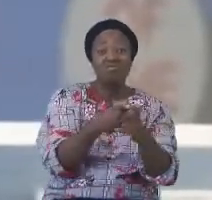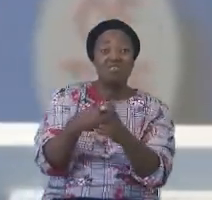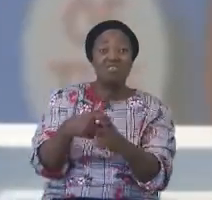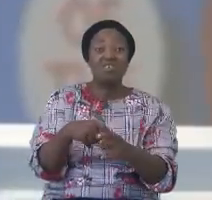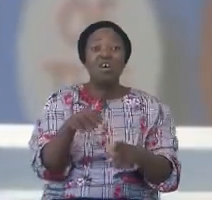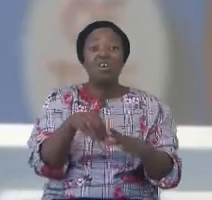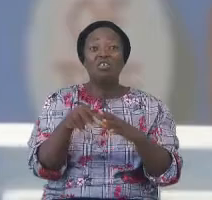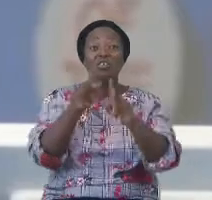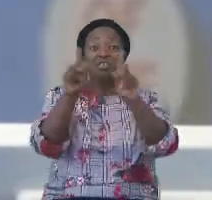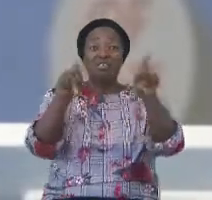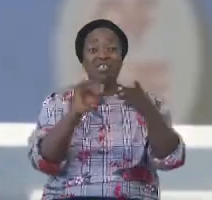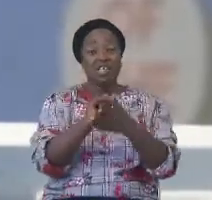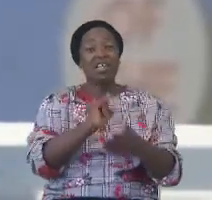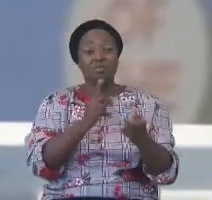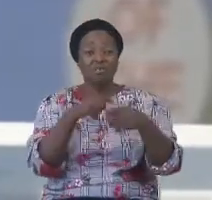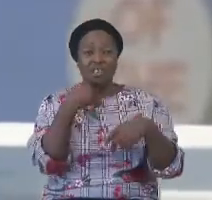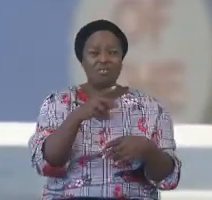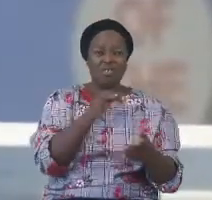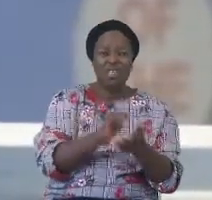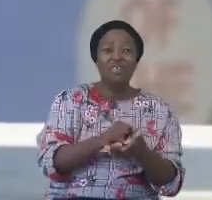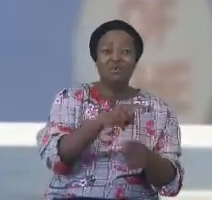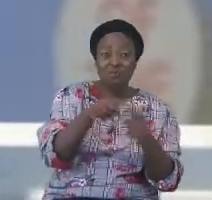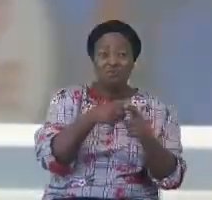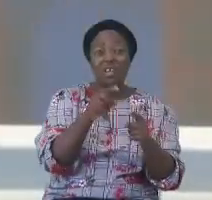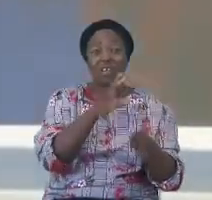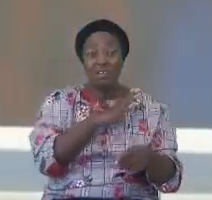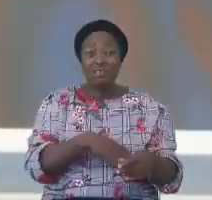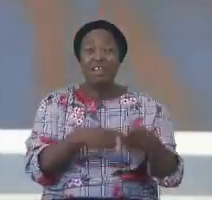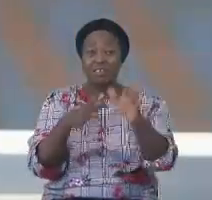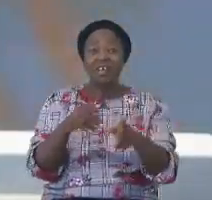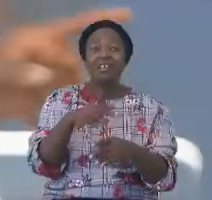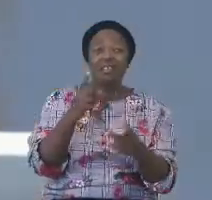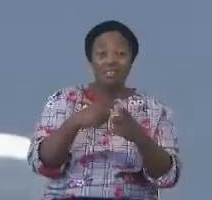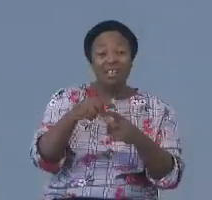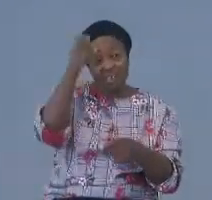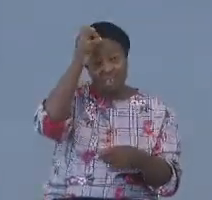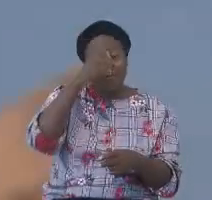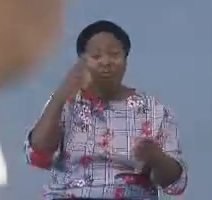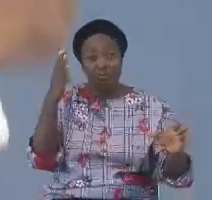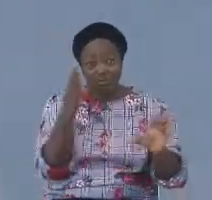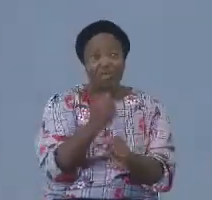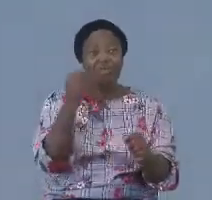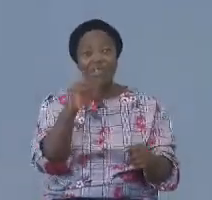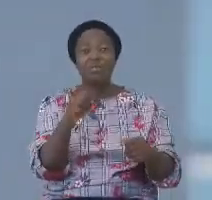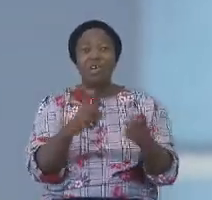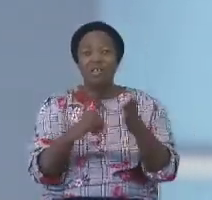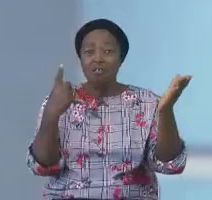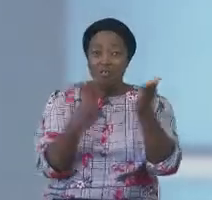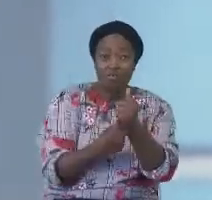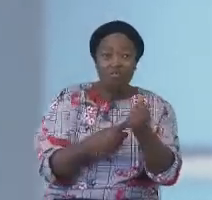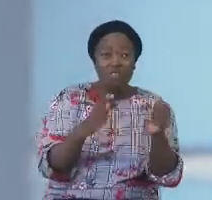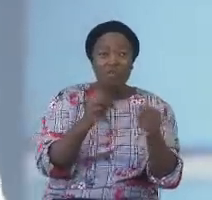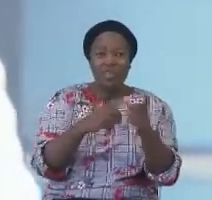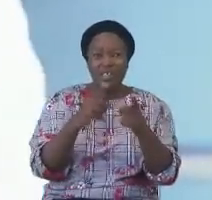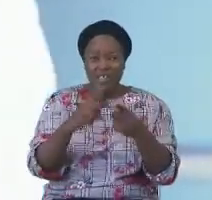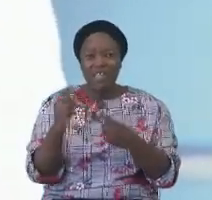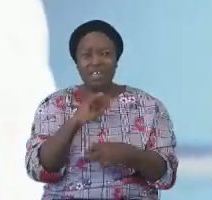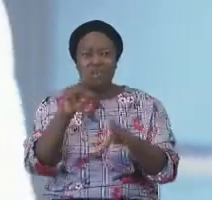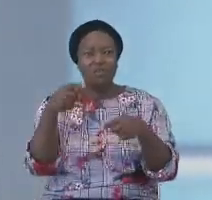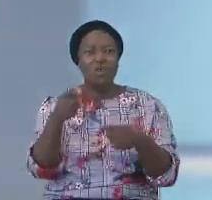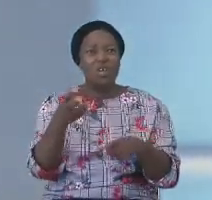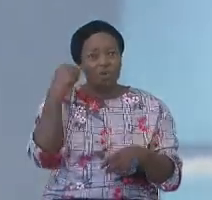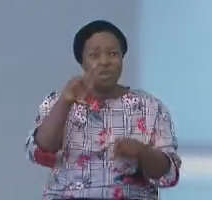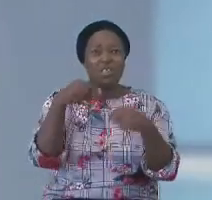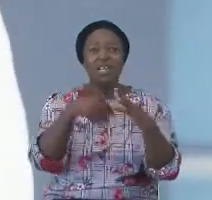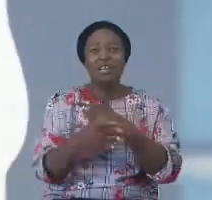preach and you know they run about from the pulpit and they said i want to tell you when christ died then satan